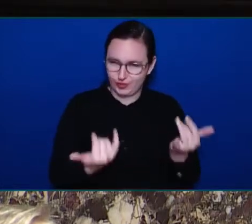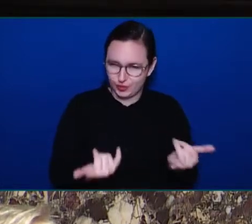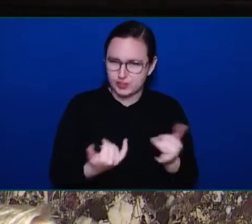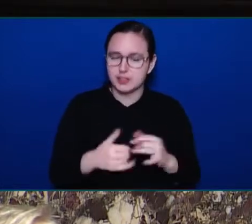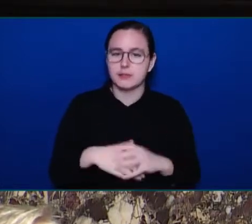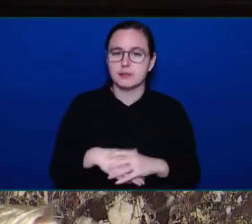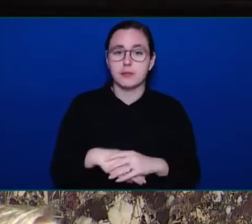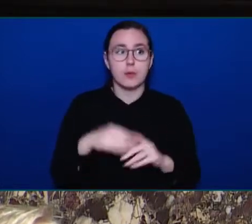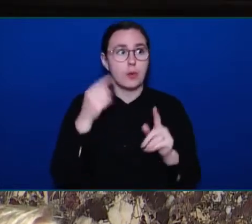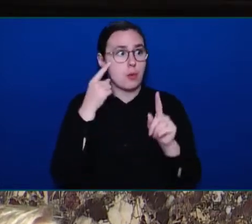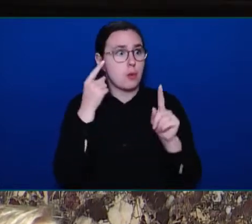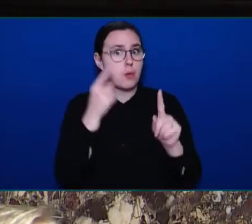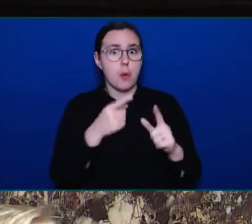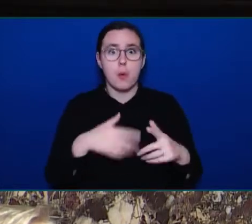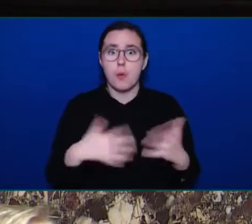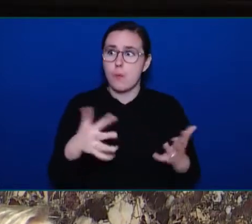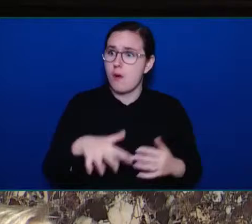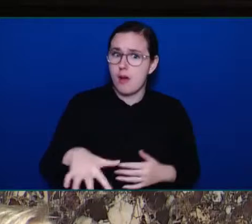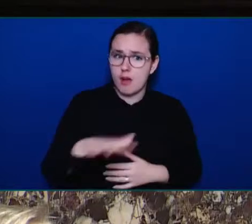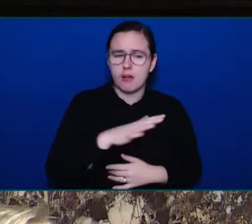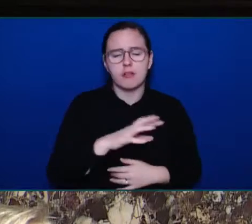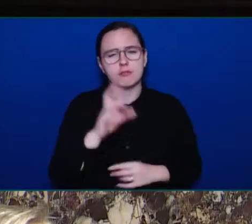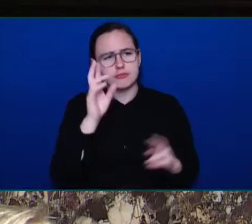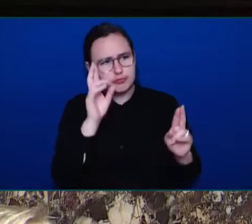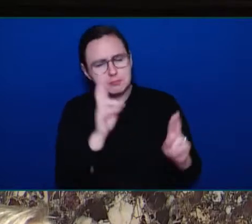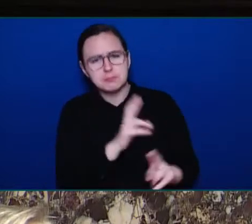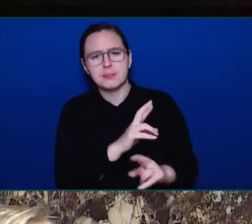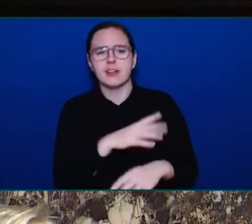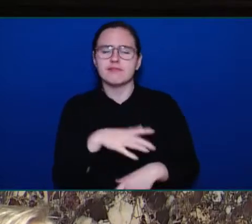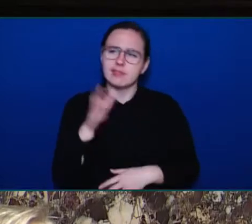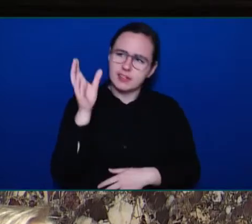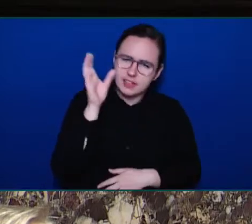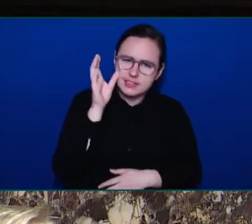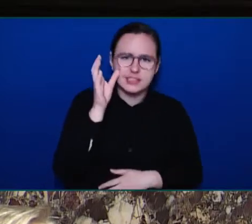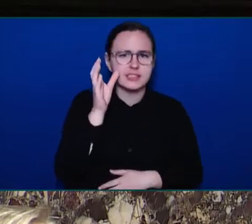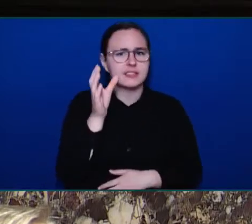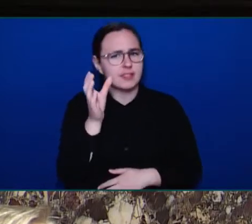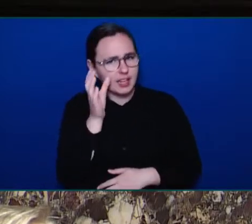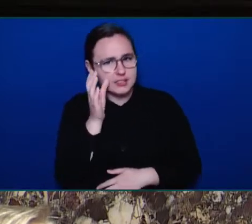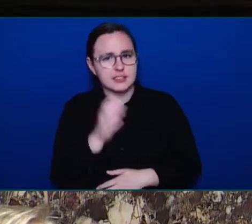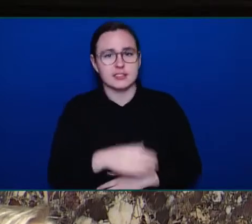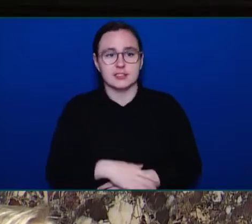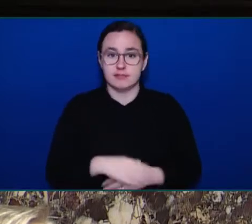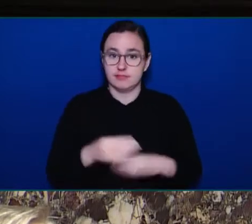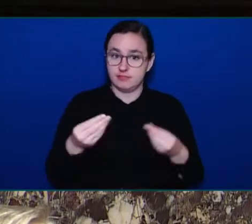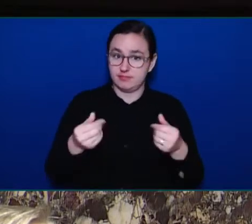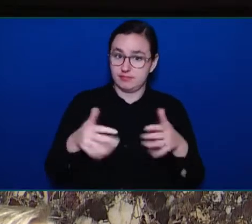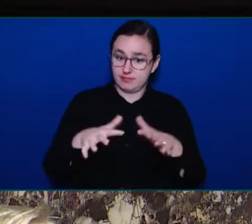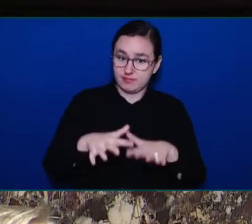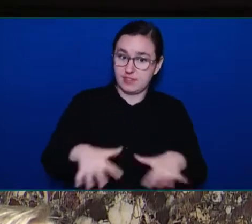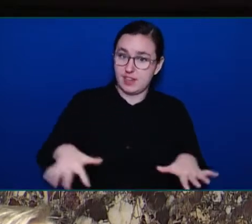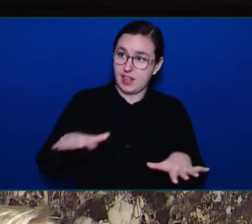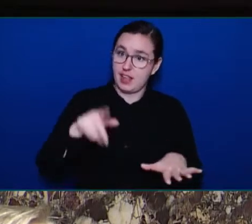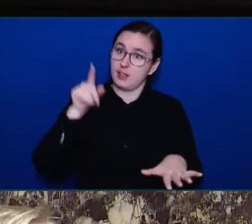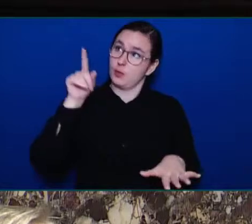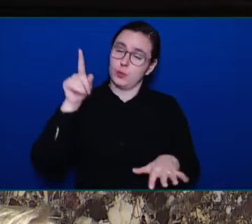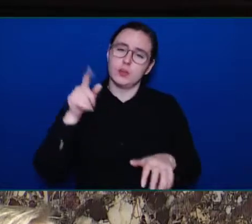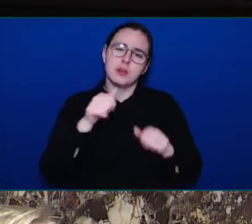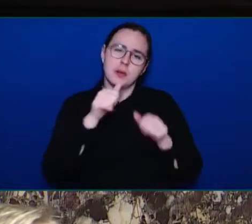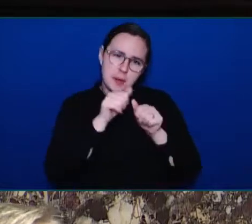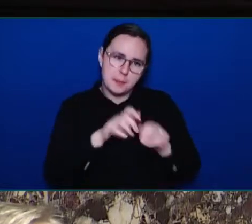this blessed and rich land that we call home a better place for our fellow citizens. In Jesus' name, I pray,